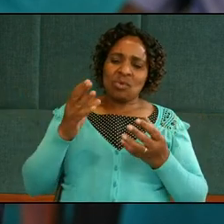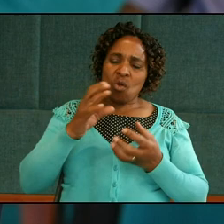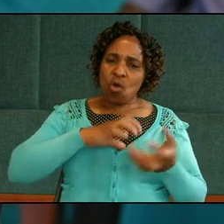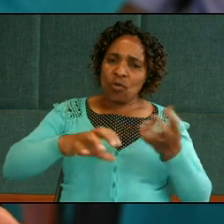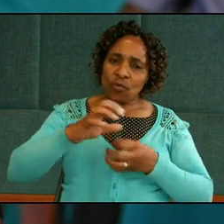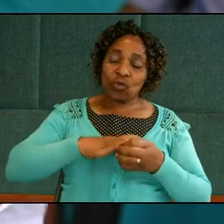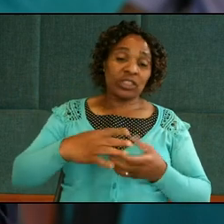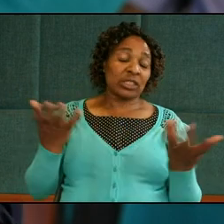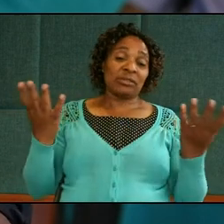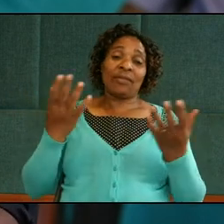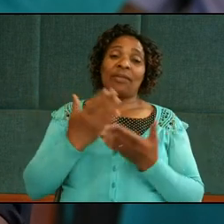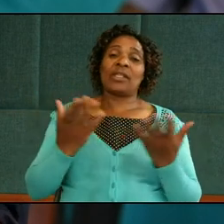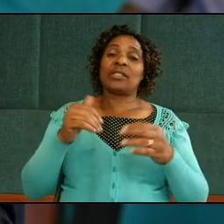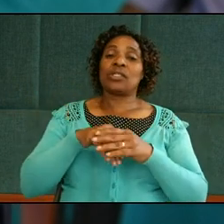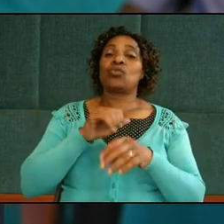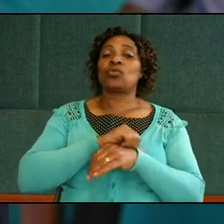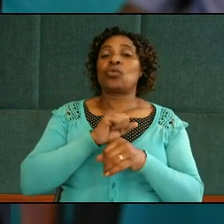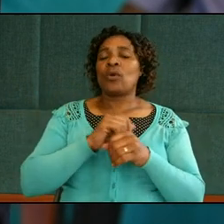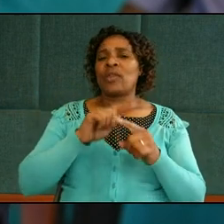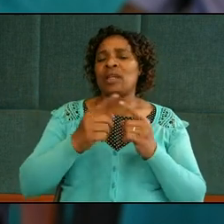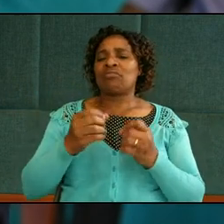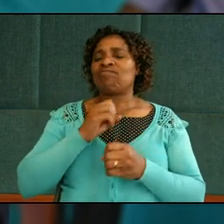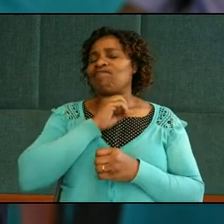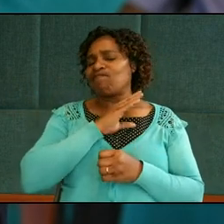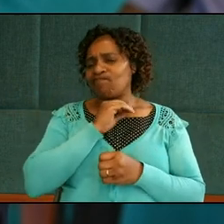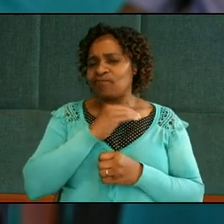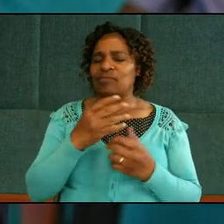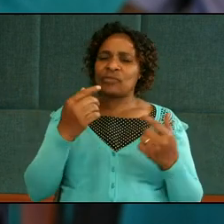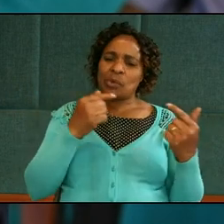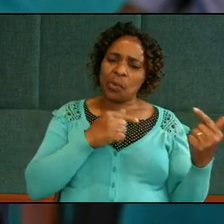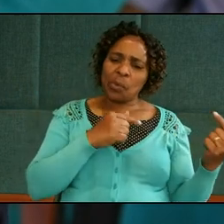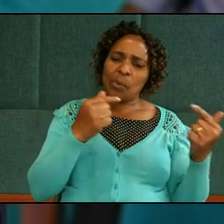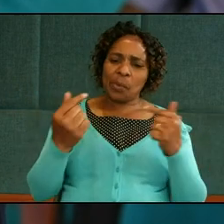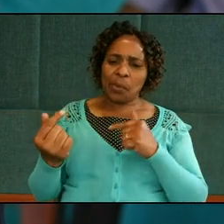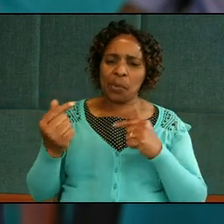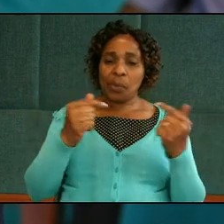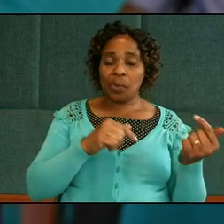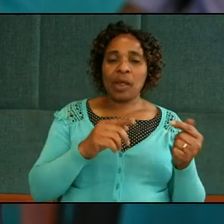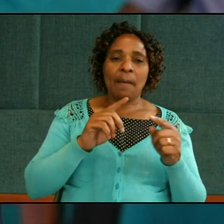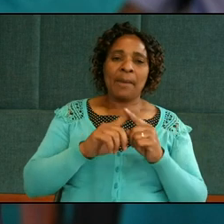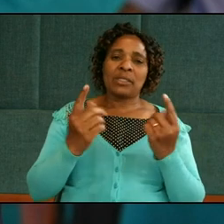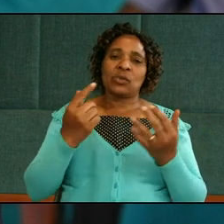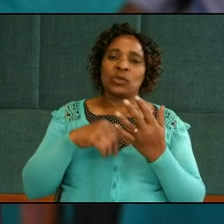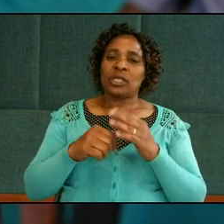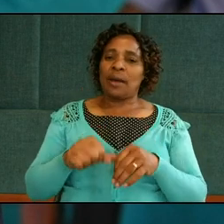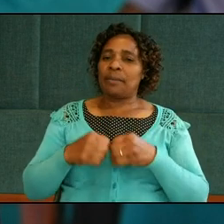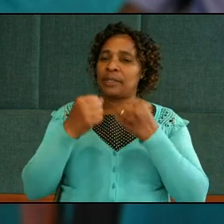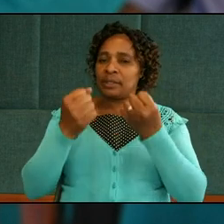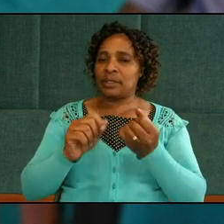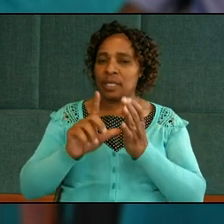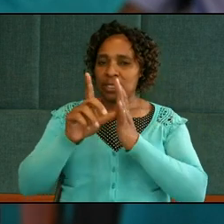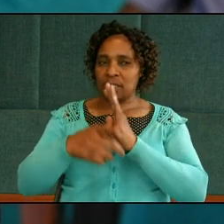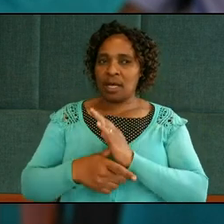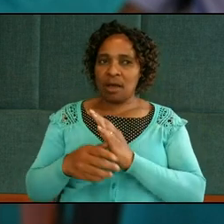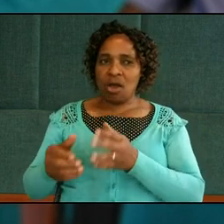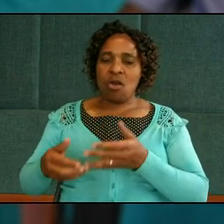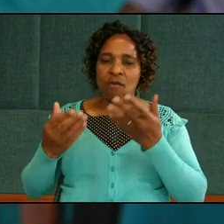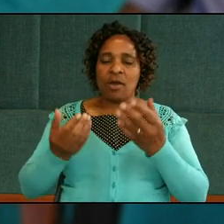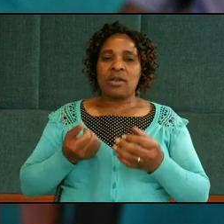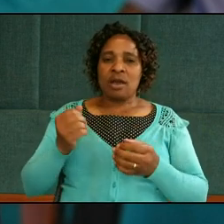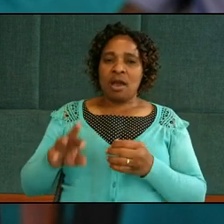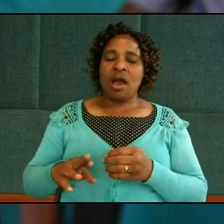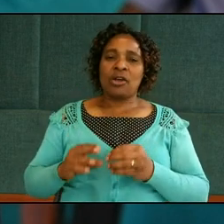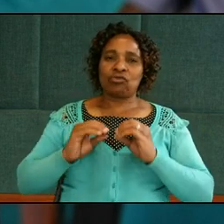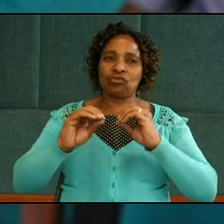And so they heard her complaints, and as a result, they even offered her to start